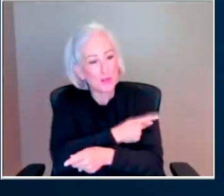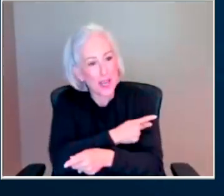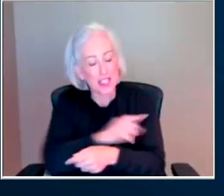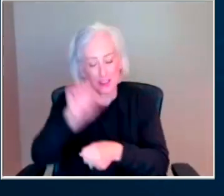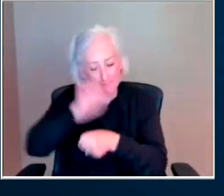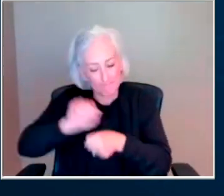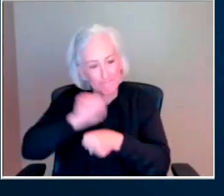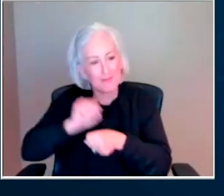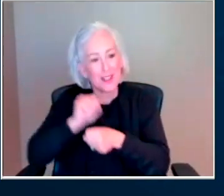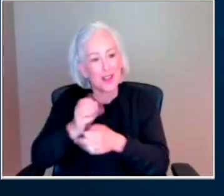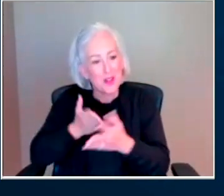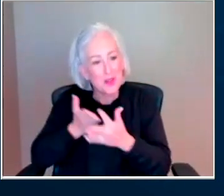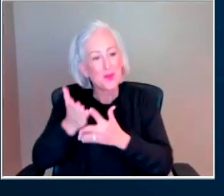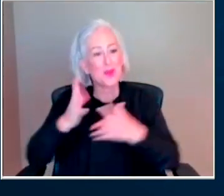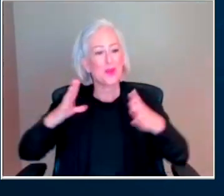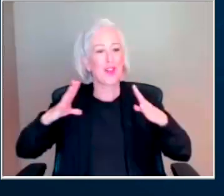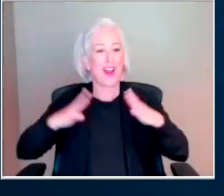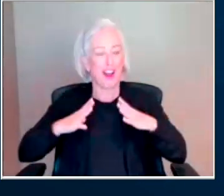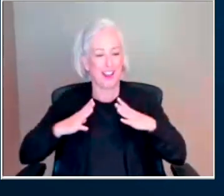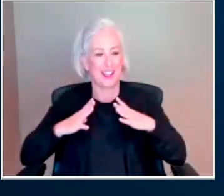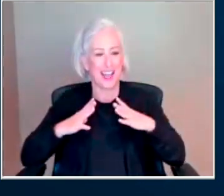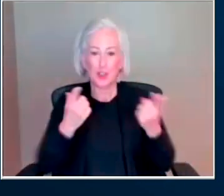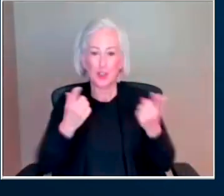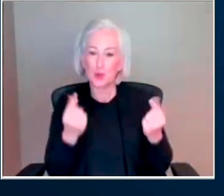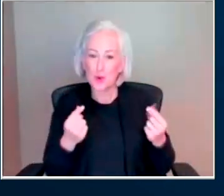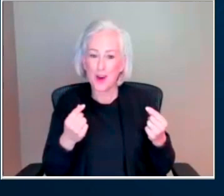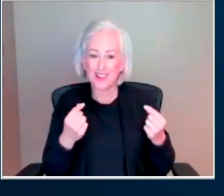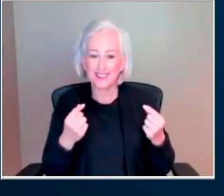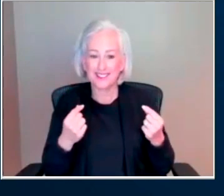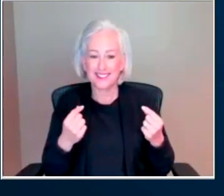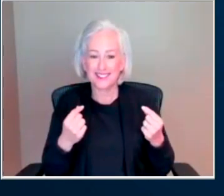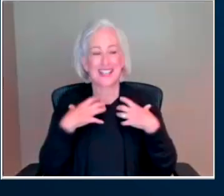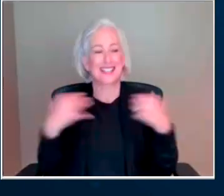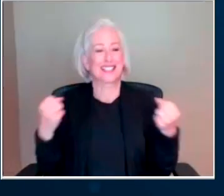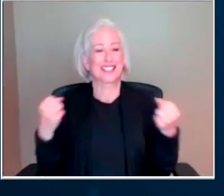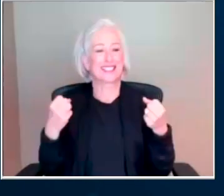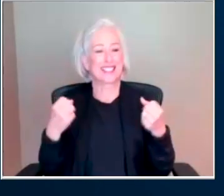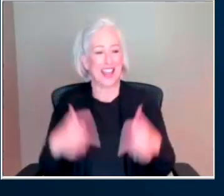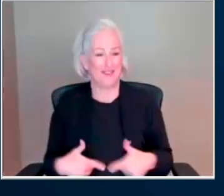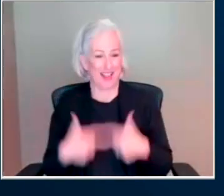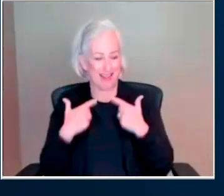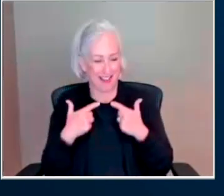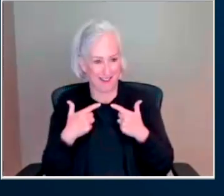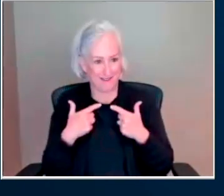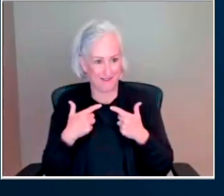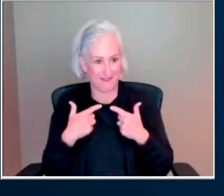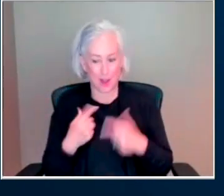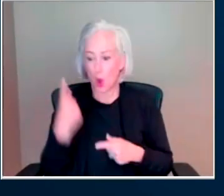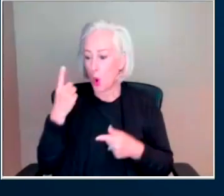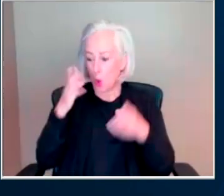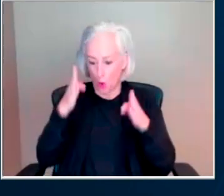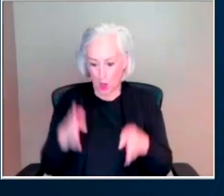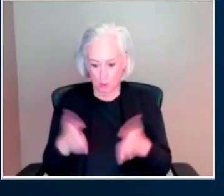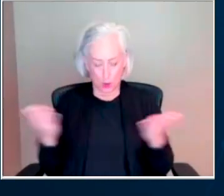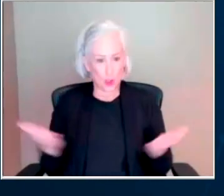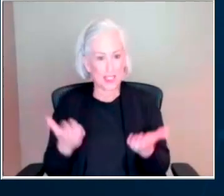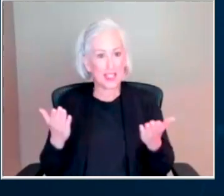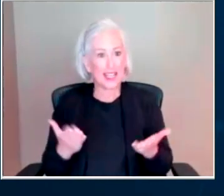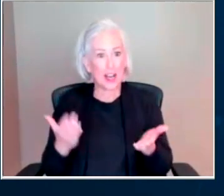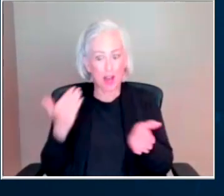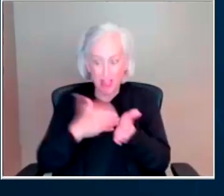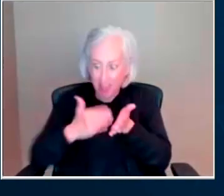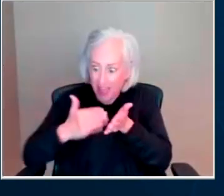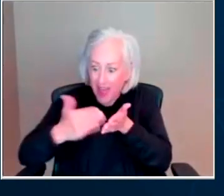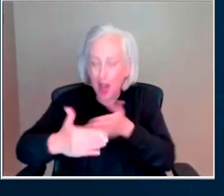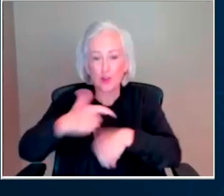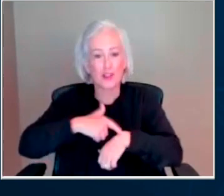do what they always do, save lives. But one of these heart transplant patients had already been here at the health system thousands of times, not